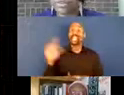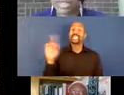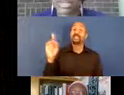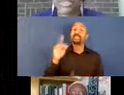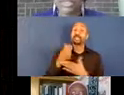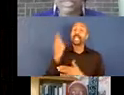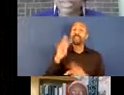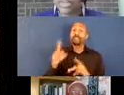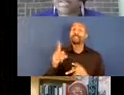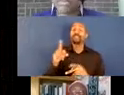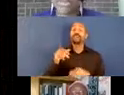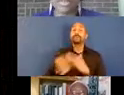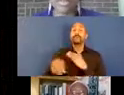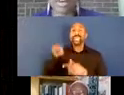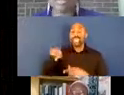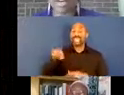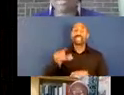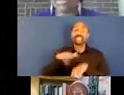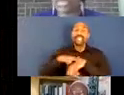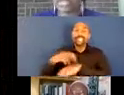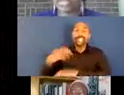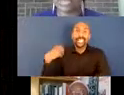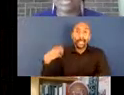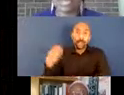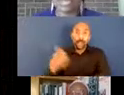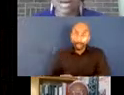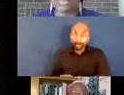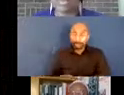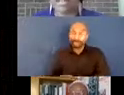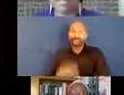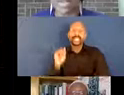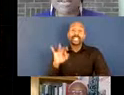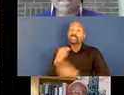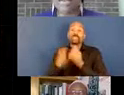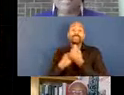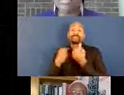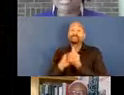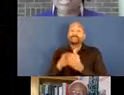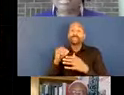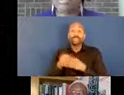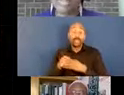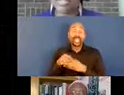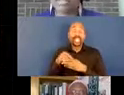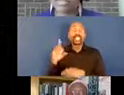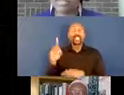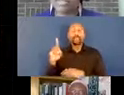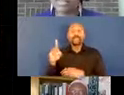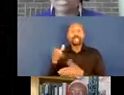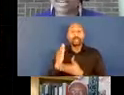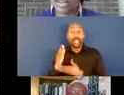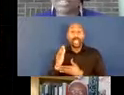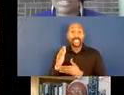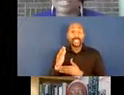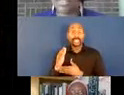school stands in solidarity with the democratic rights of the residents of the city it occupies or not, this distinctive feature of